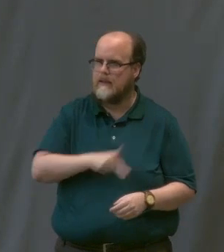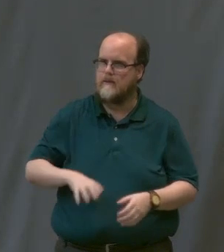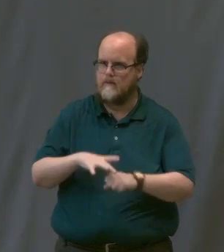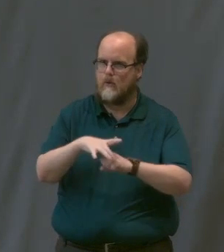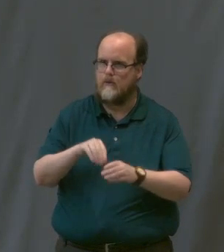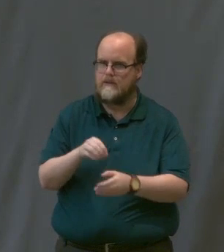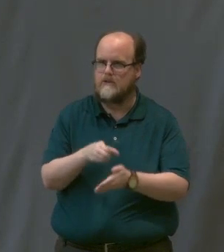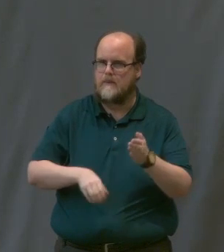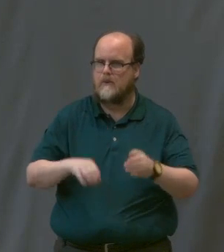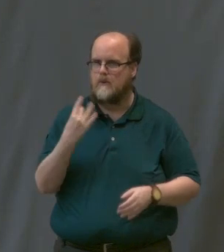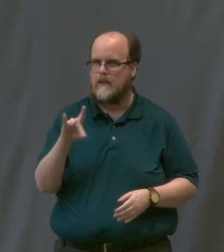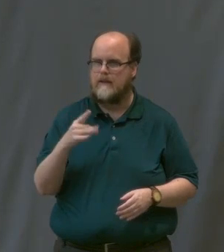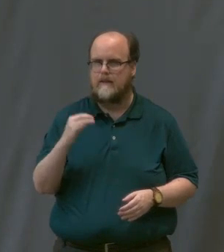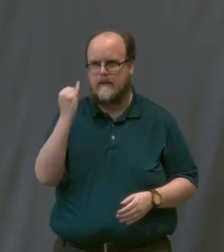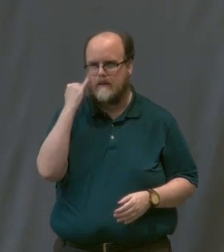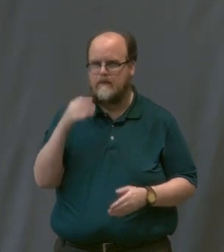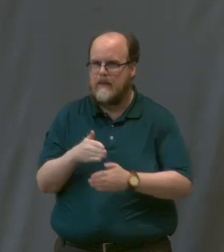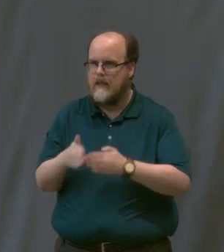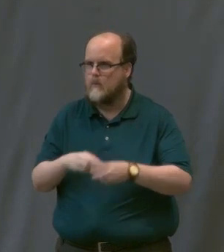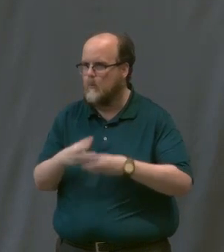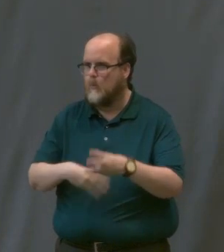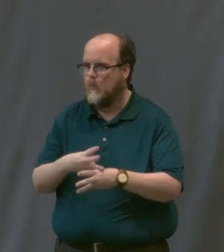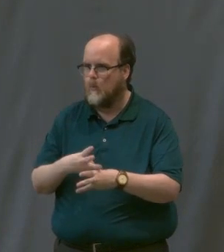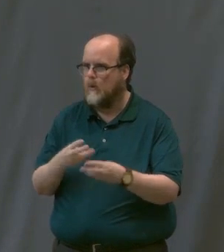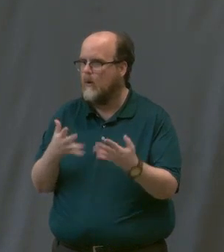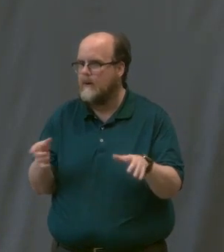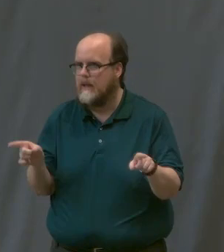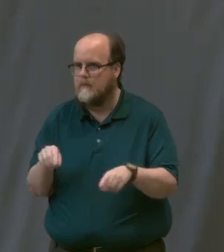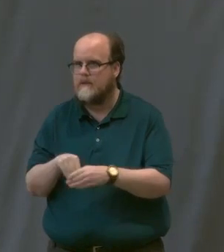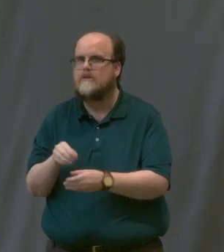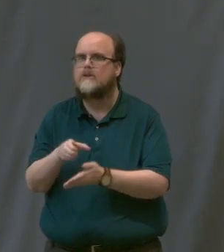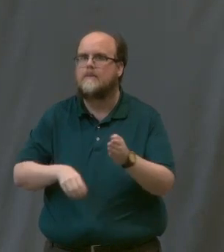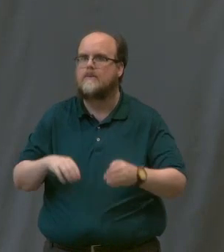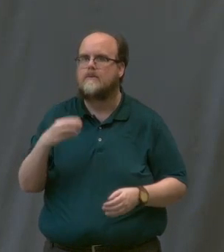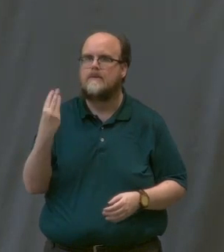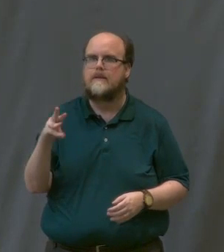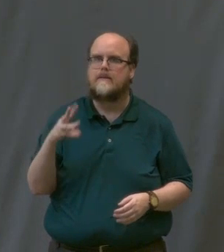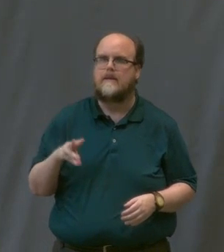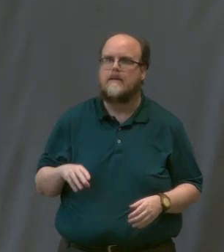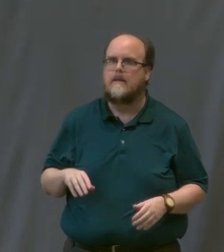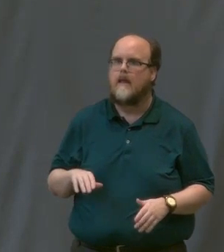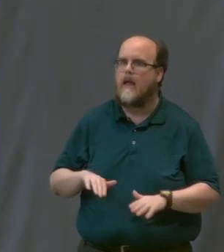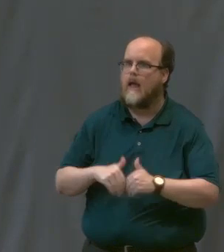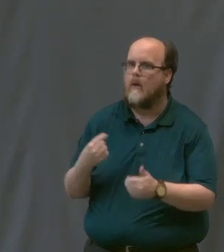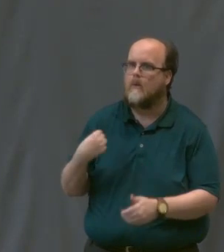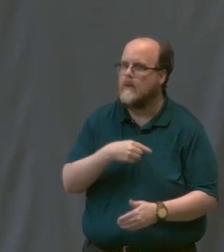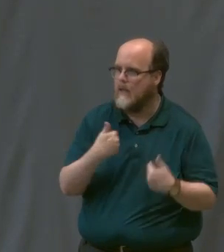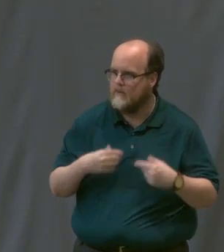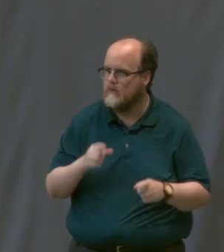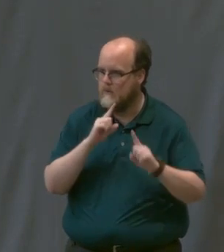in chapter 18 if the end of the world is in chapter 16? How can we have a